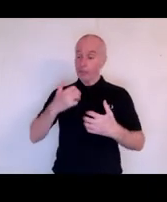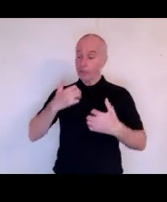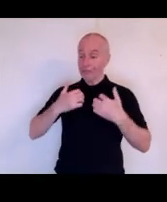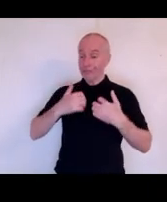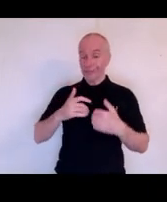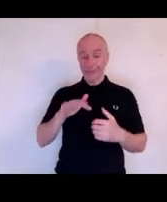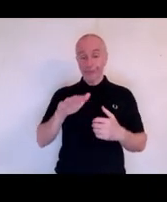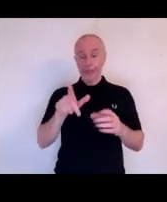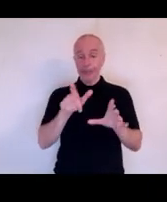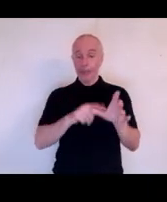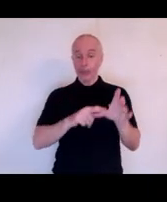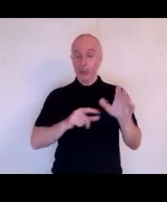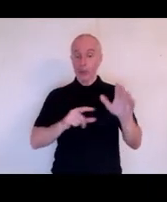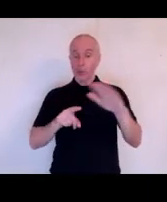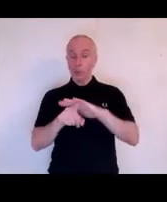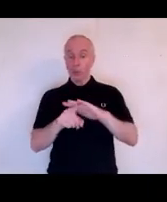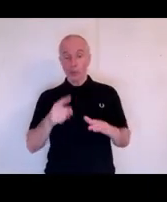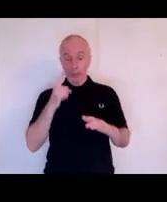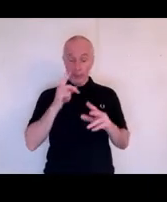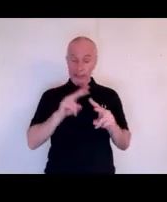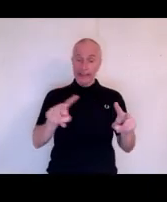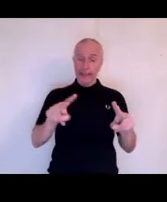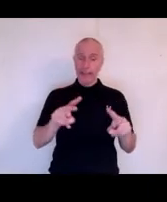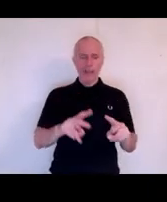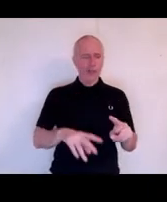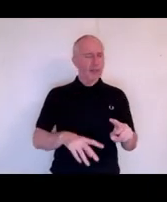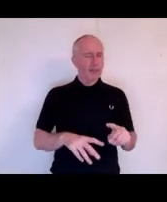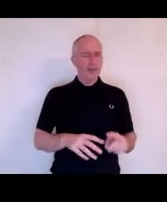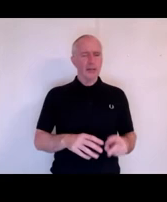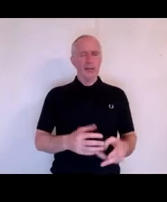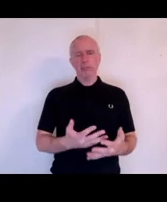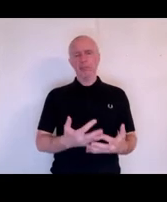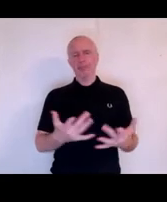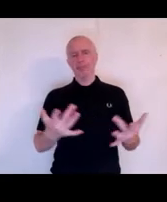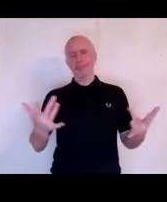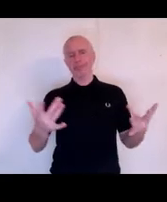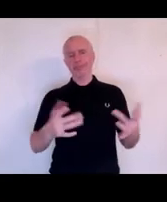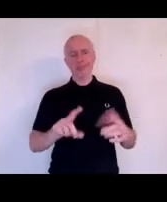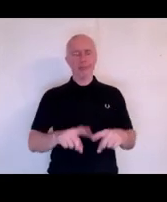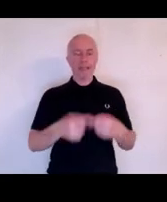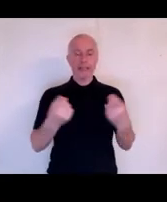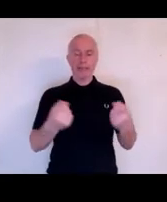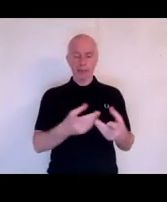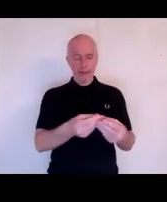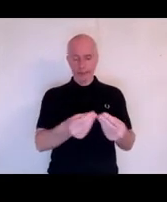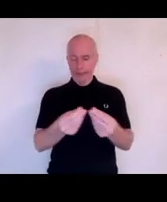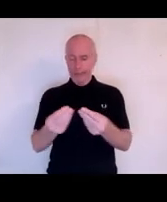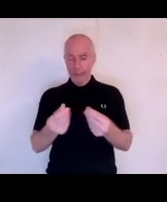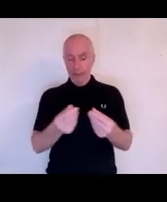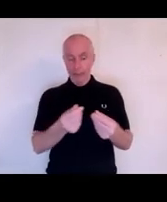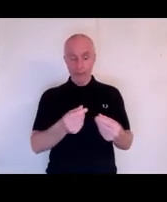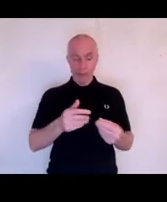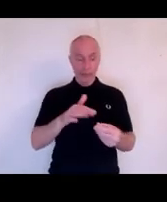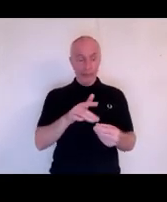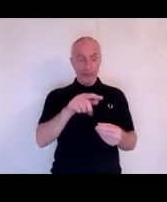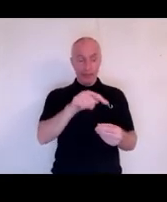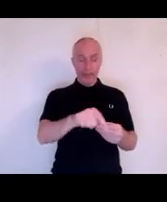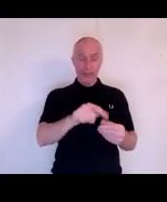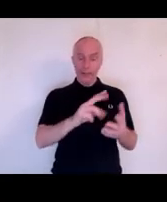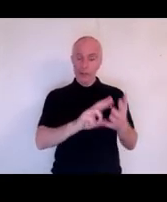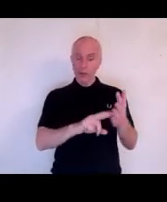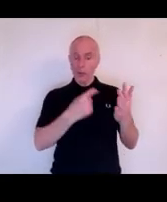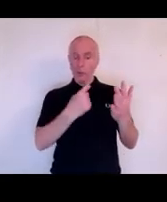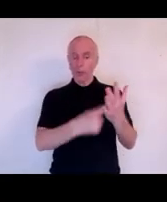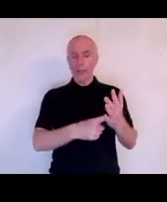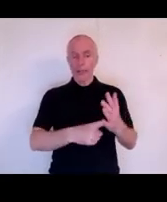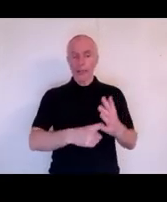sense of scale of the number of different materials that we're thinking about with these reactors. Now the thing is this data was originally